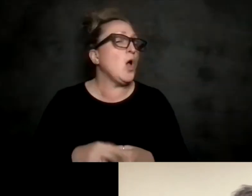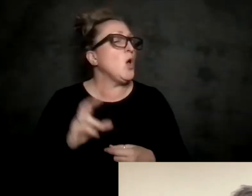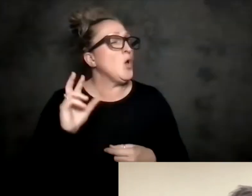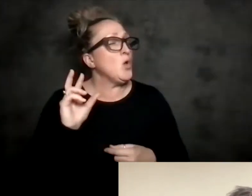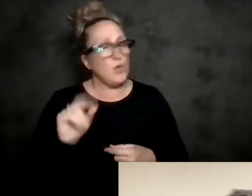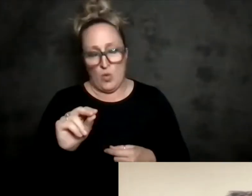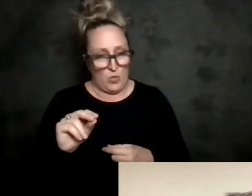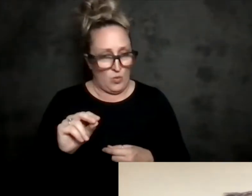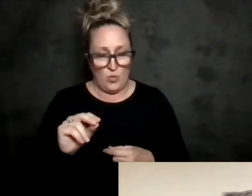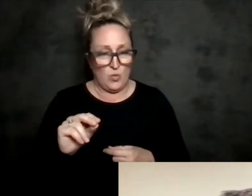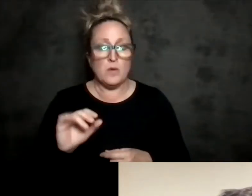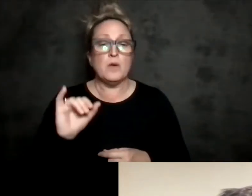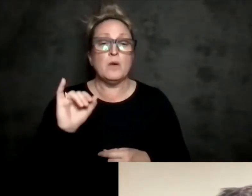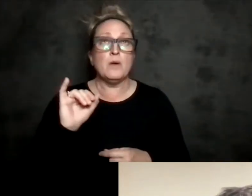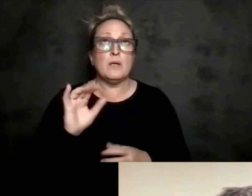No.